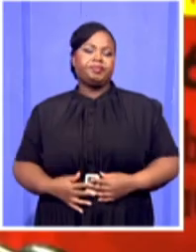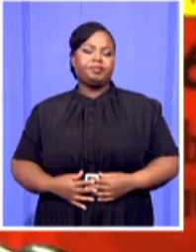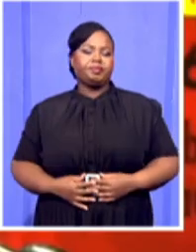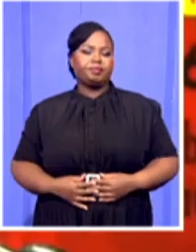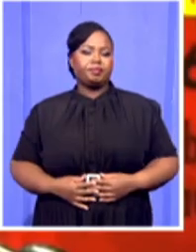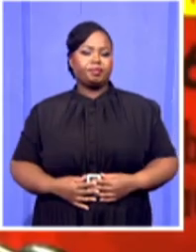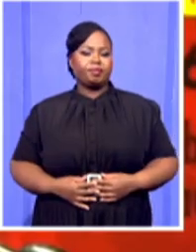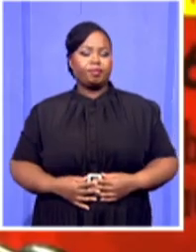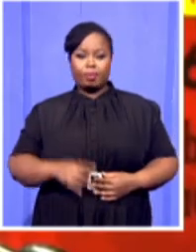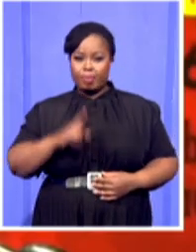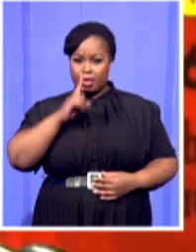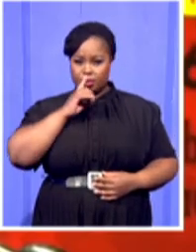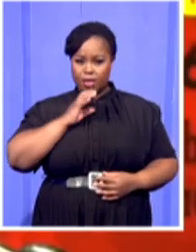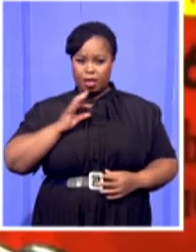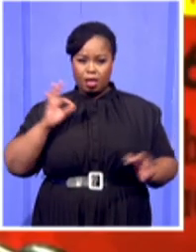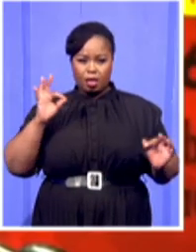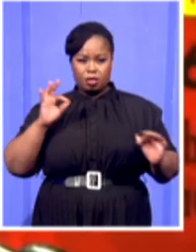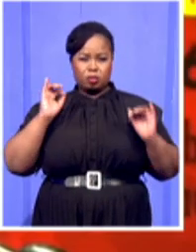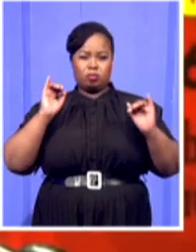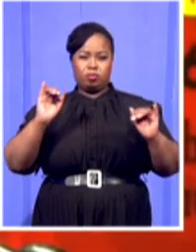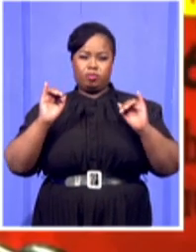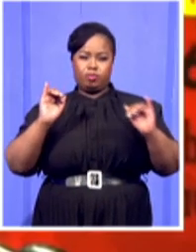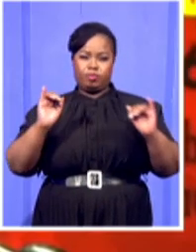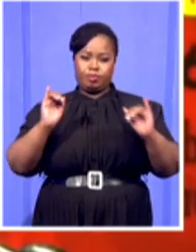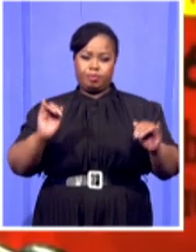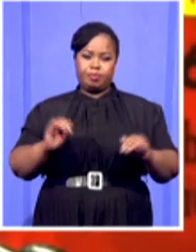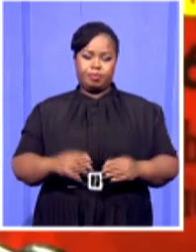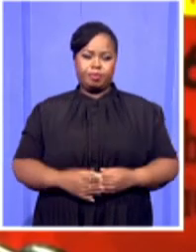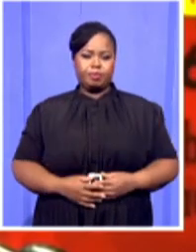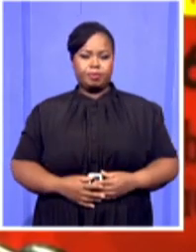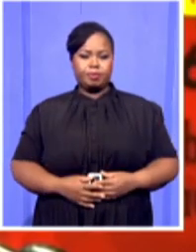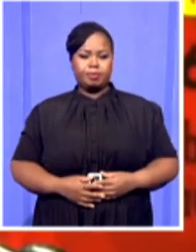The silence has been deafening.